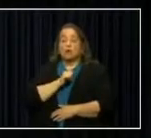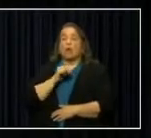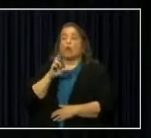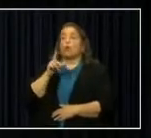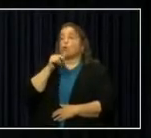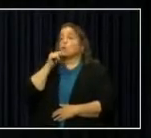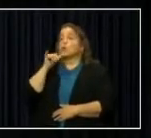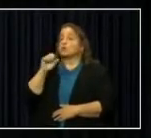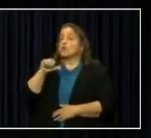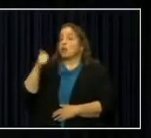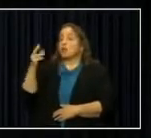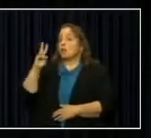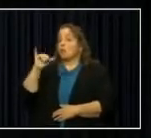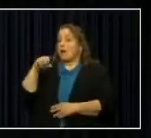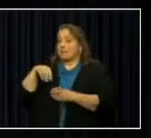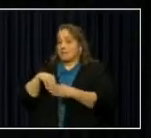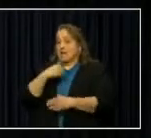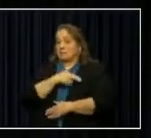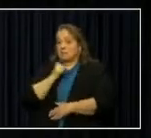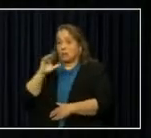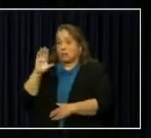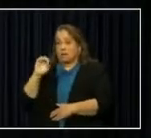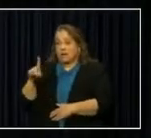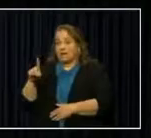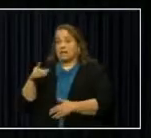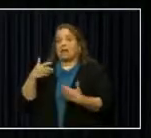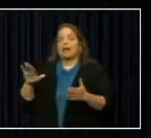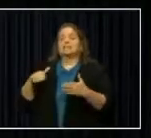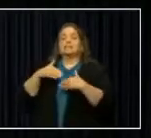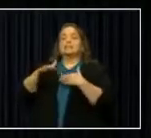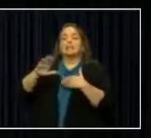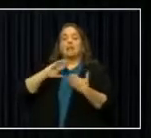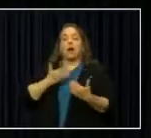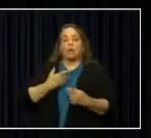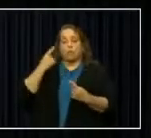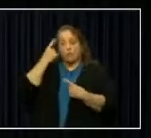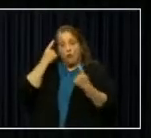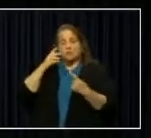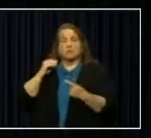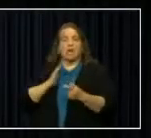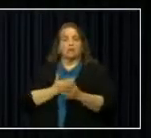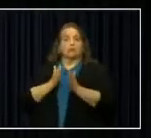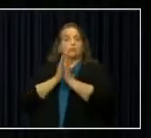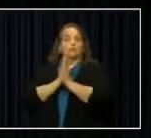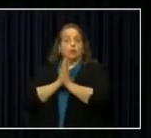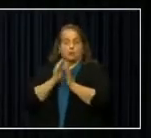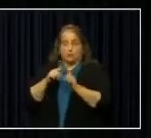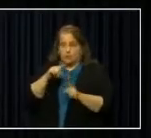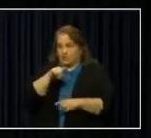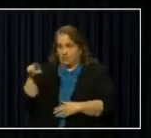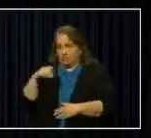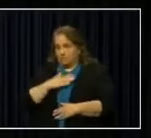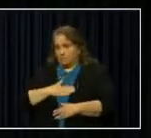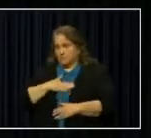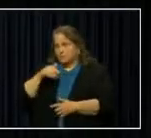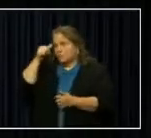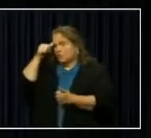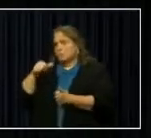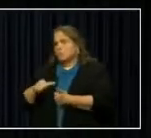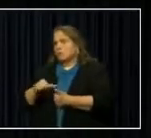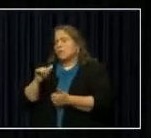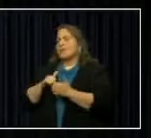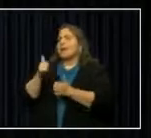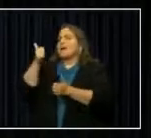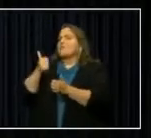or who is otherwise in a hospital bed, let's send all of our thoughts and our prayers to them. And let's remember